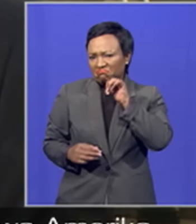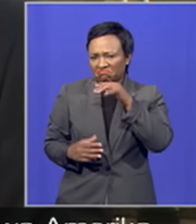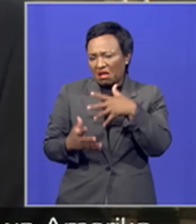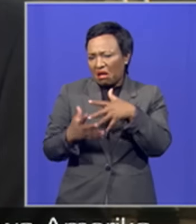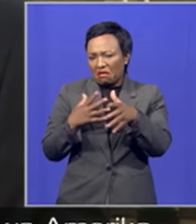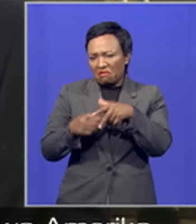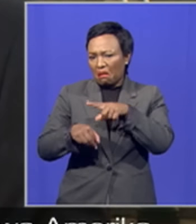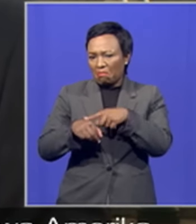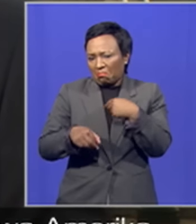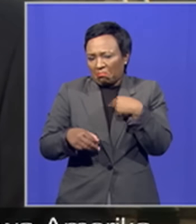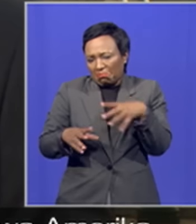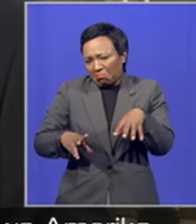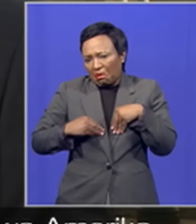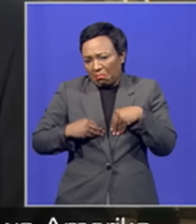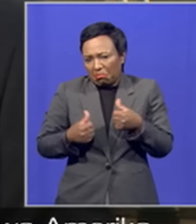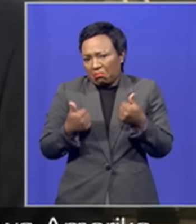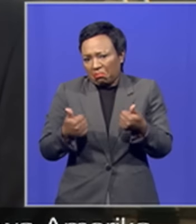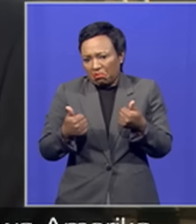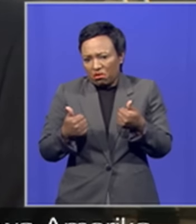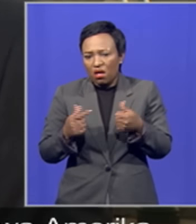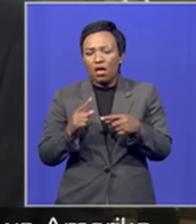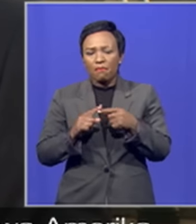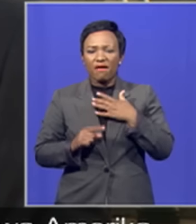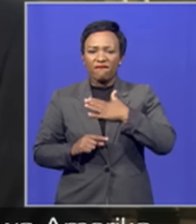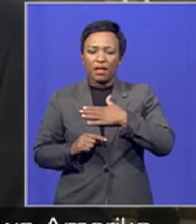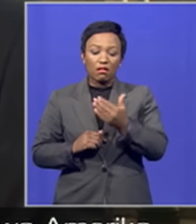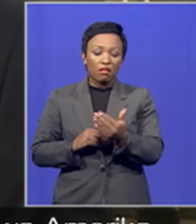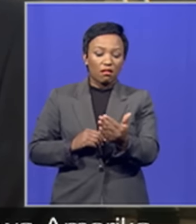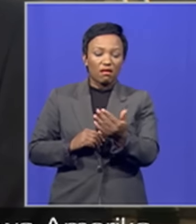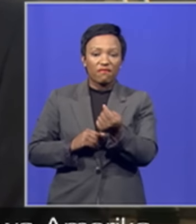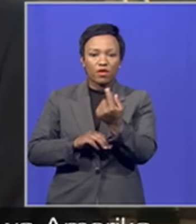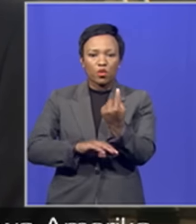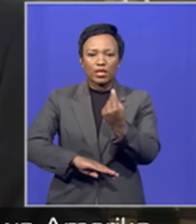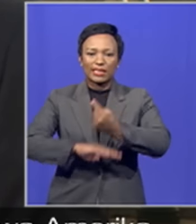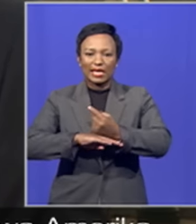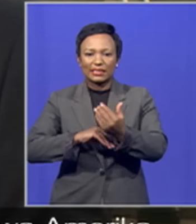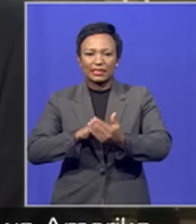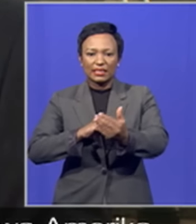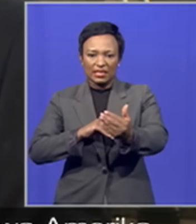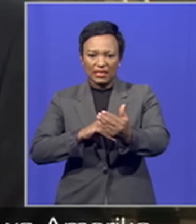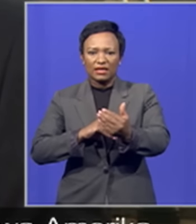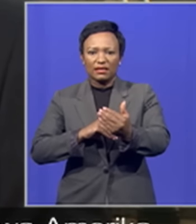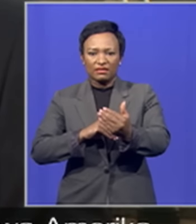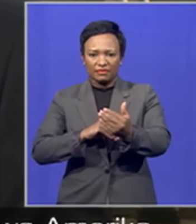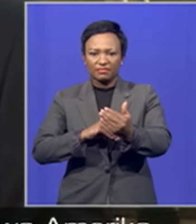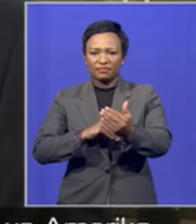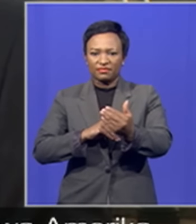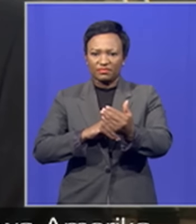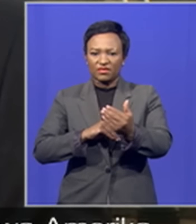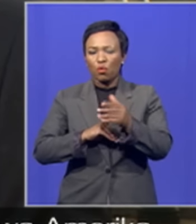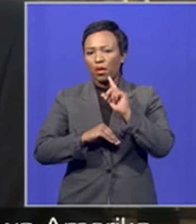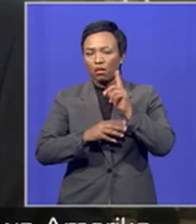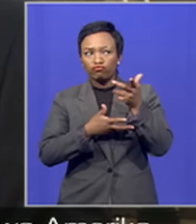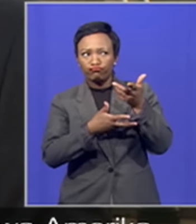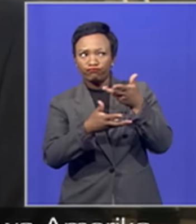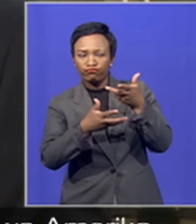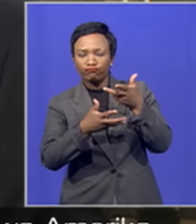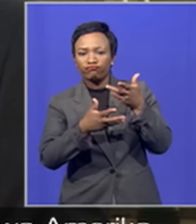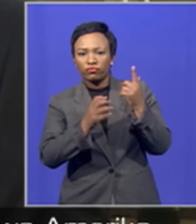I have a feeling that in the next couple of days they are going to have a sit down together, and then we will find a common front in